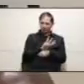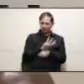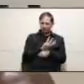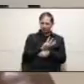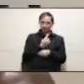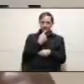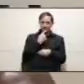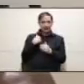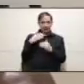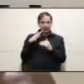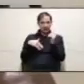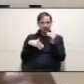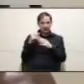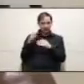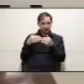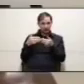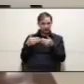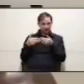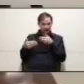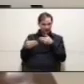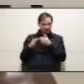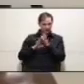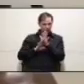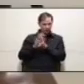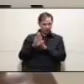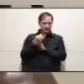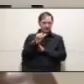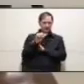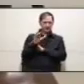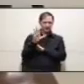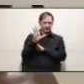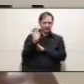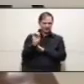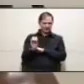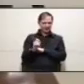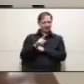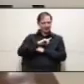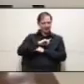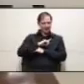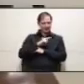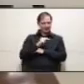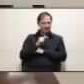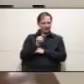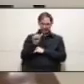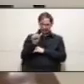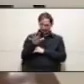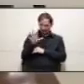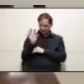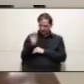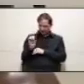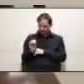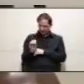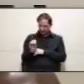phase is at 65% progress. So that's what I want to understand. If it was 65% above, with the